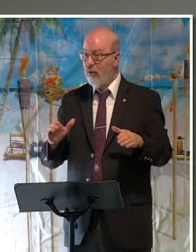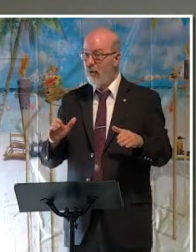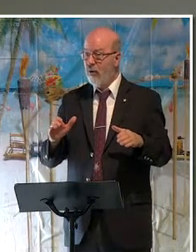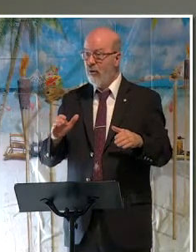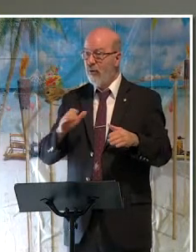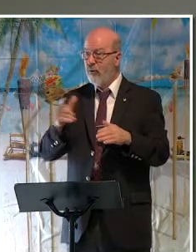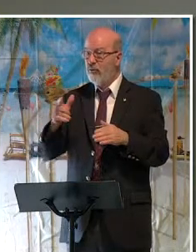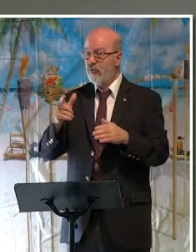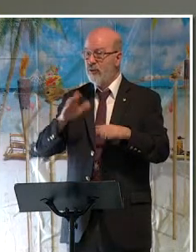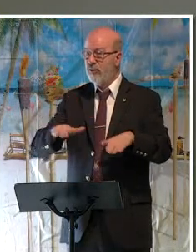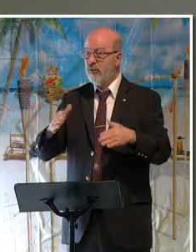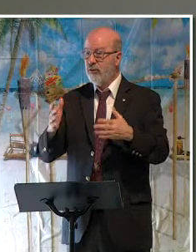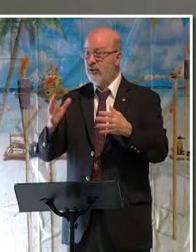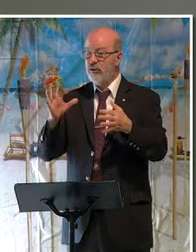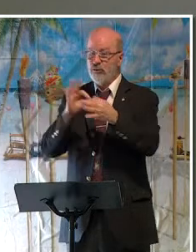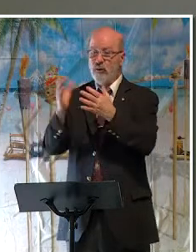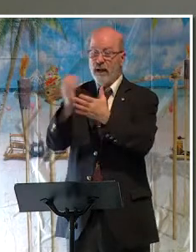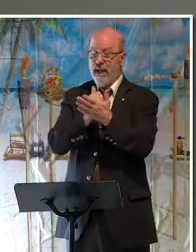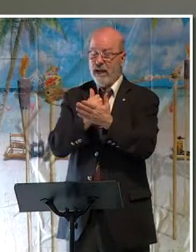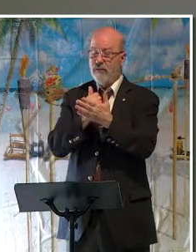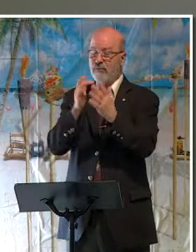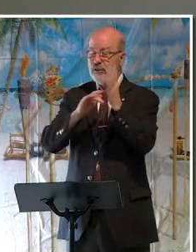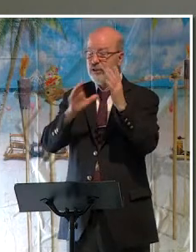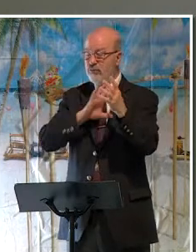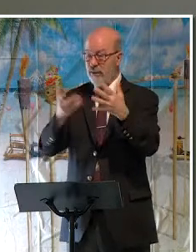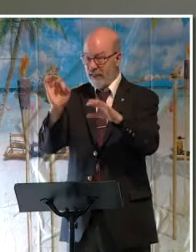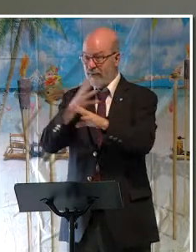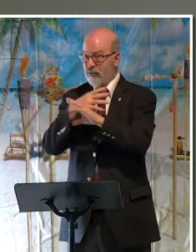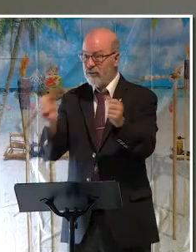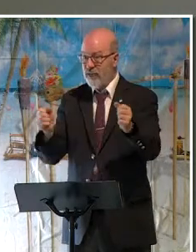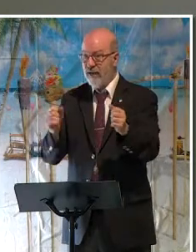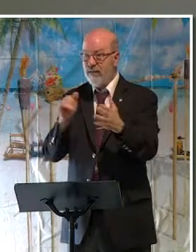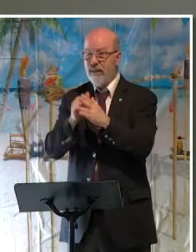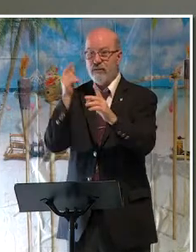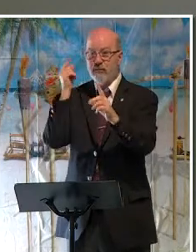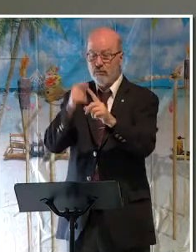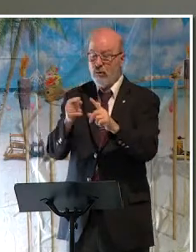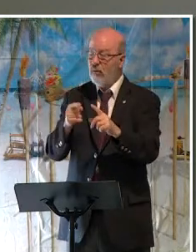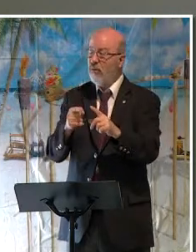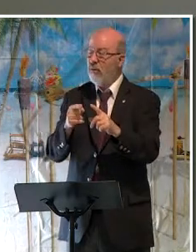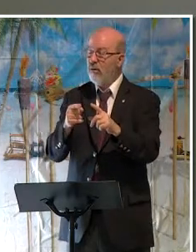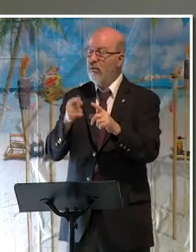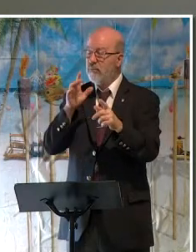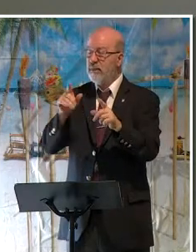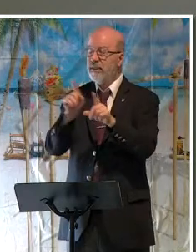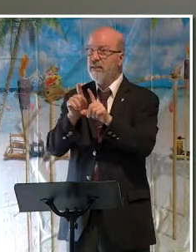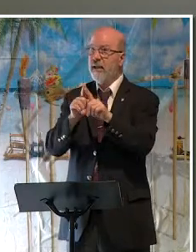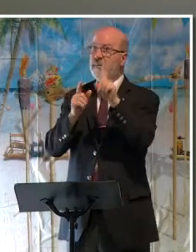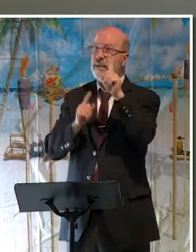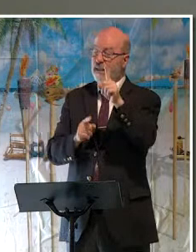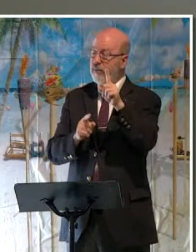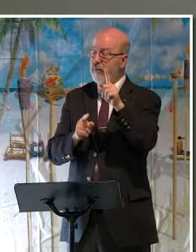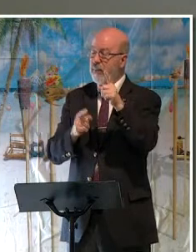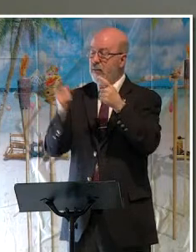joint heirs with Jesus Christ. If they're saved, that's what they're intended to be. They're intended to be like Him